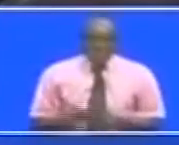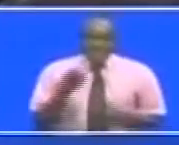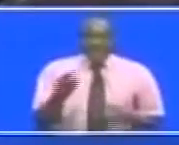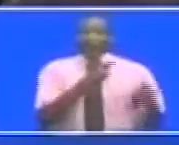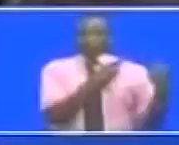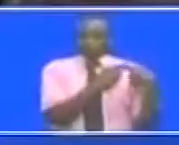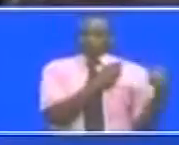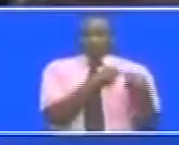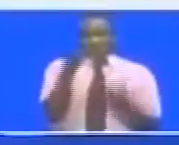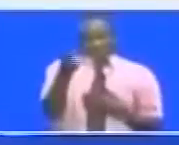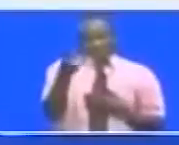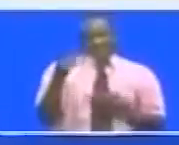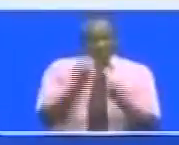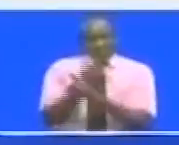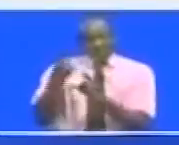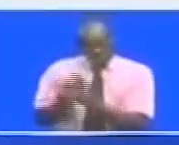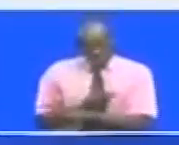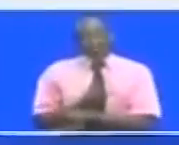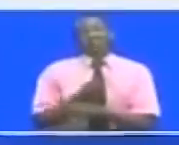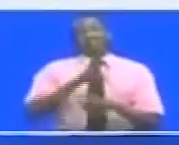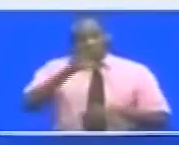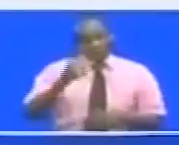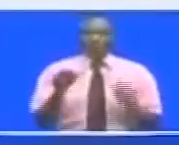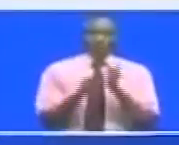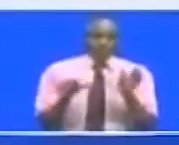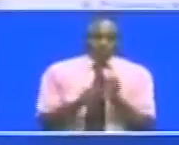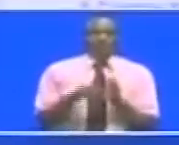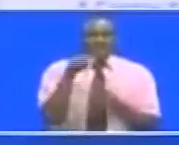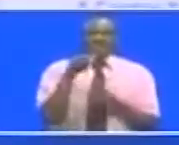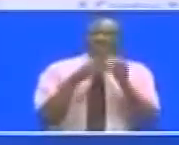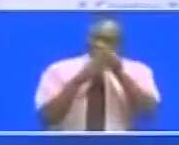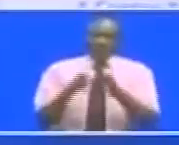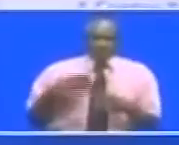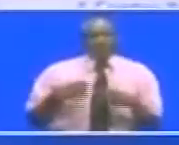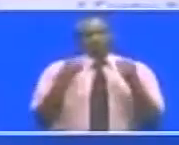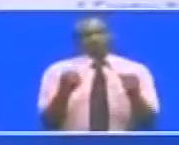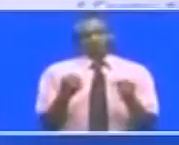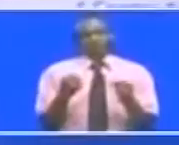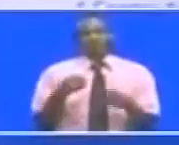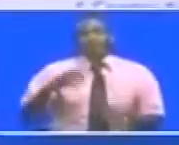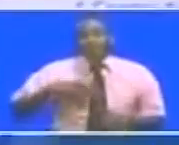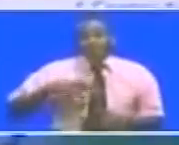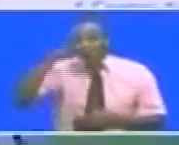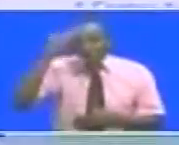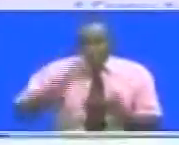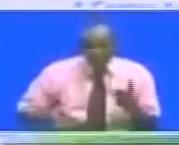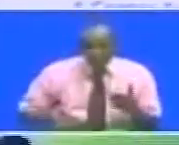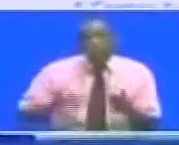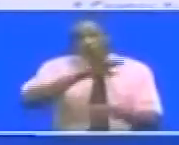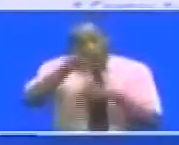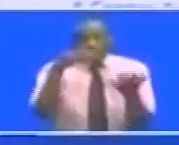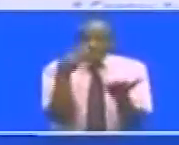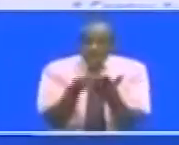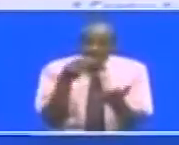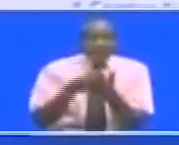in most counties, and for this reason, leaders have been asked to be more vigilant. People are forgetting that all the monies